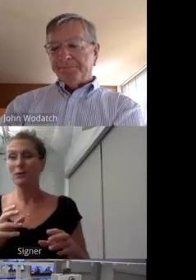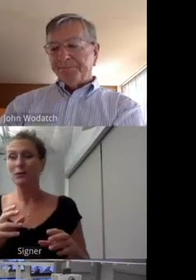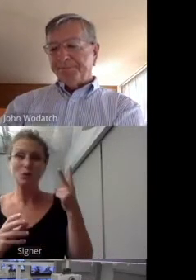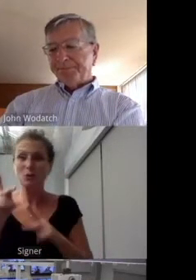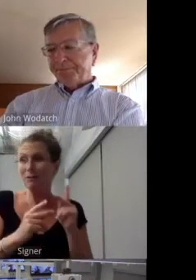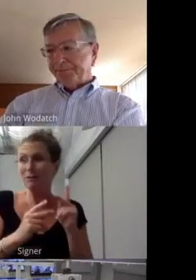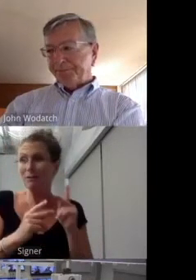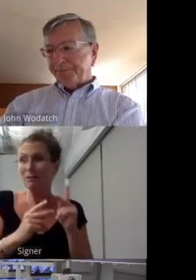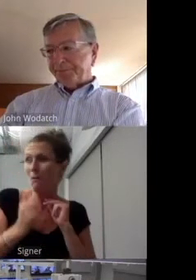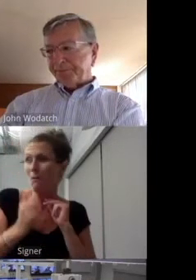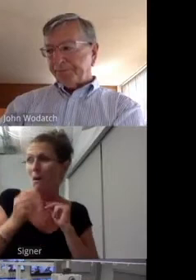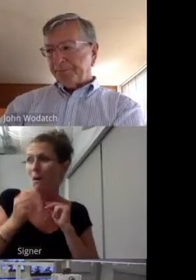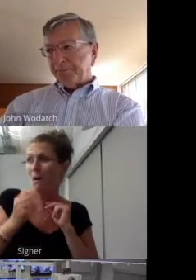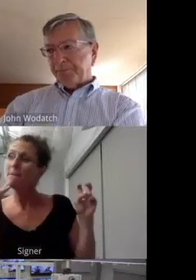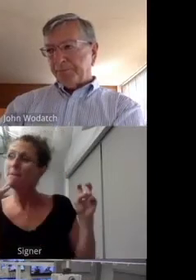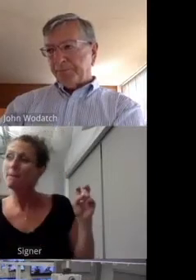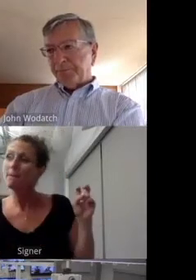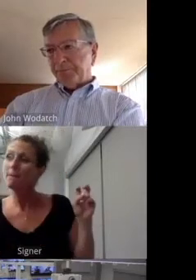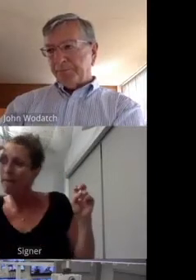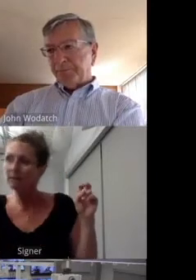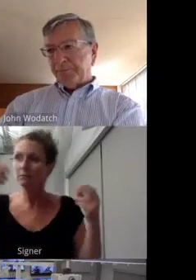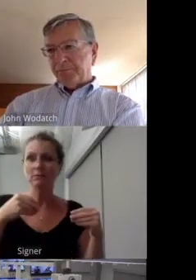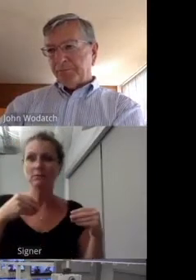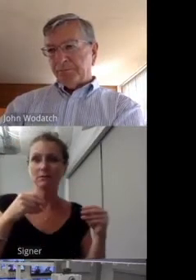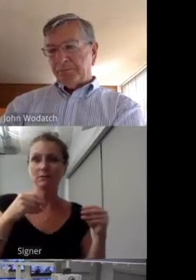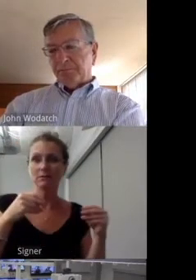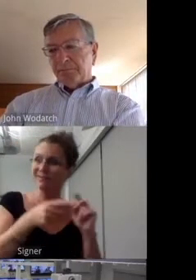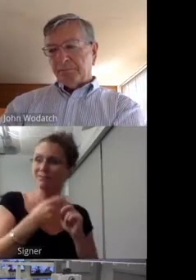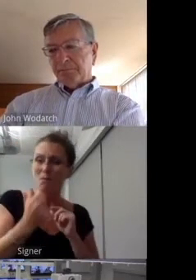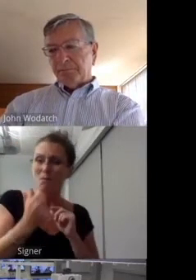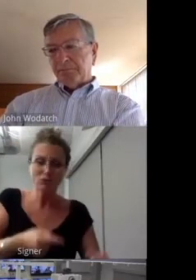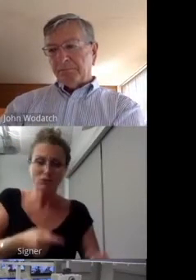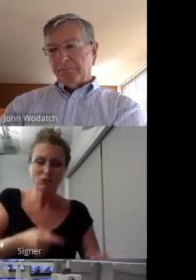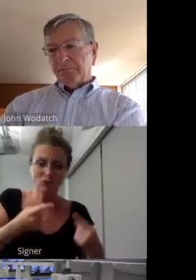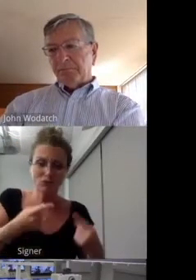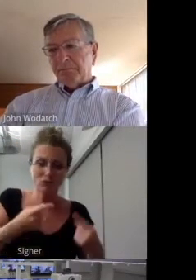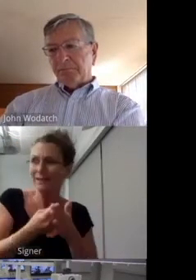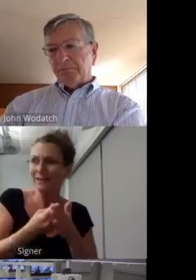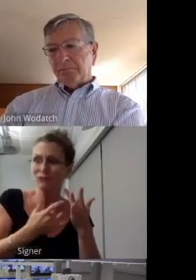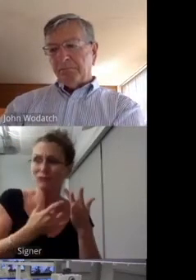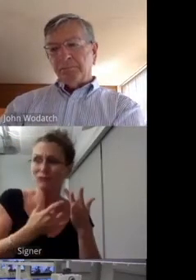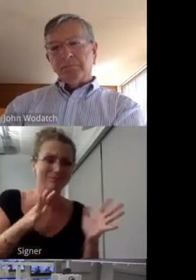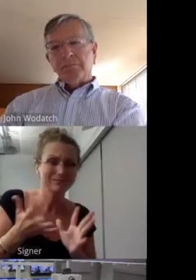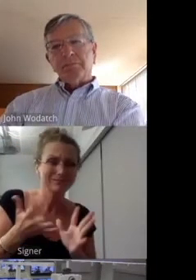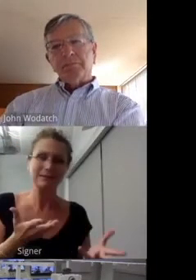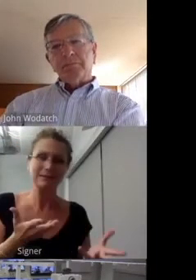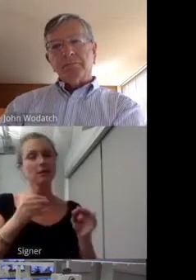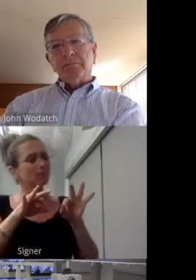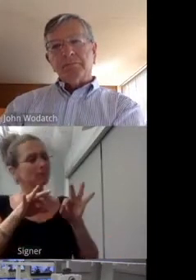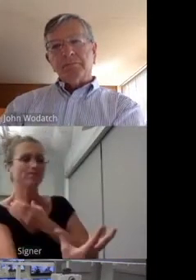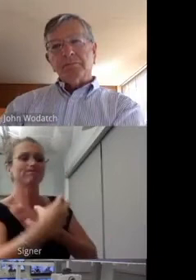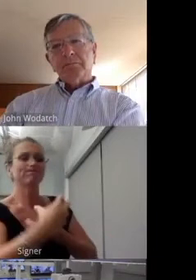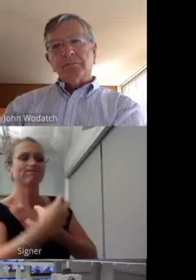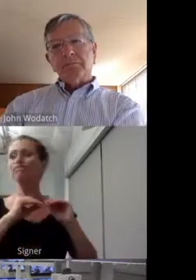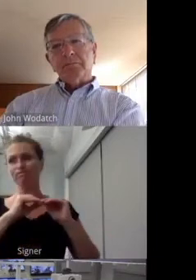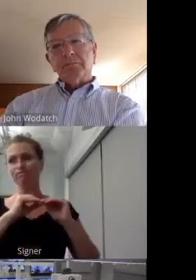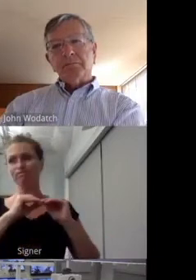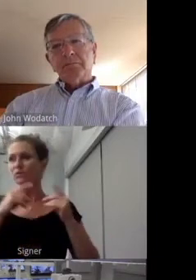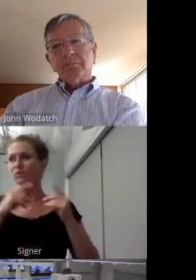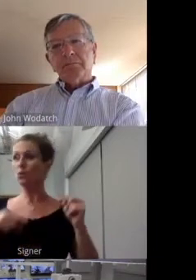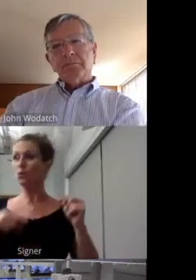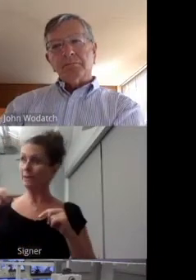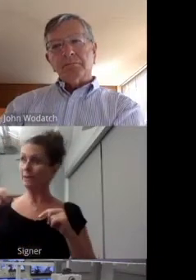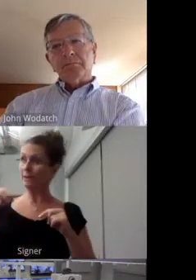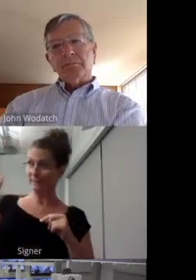them informed and part of the development of whatever guidelines or standards the federal government is thinking